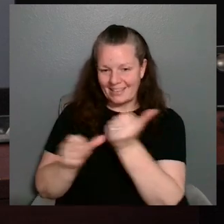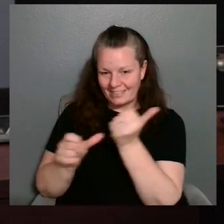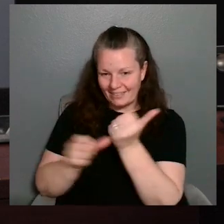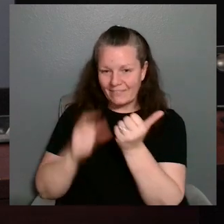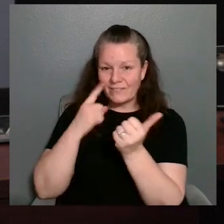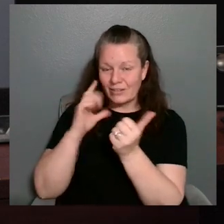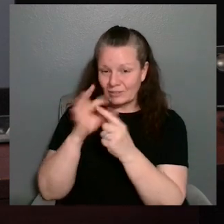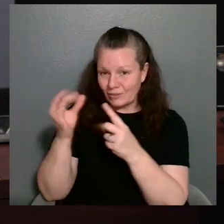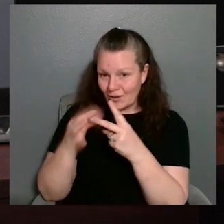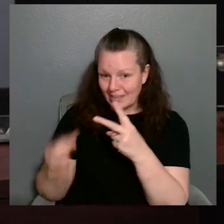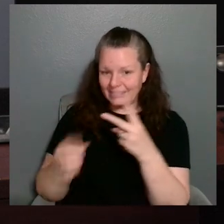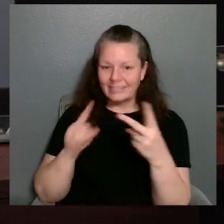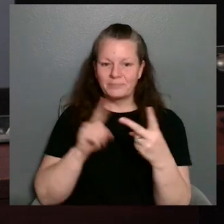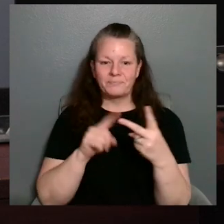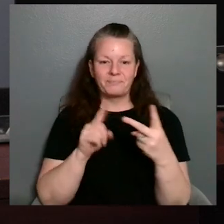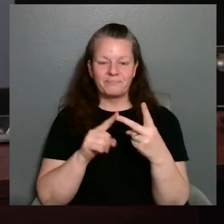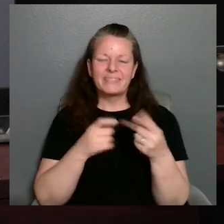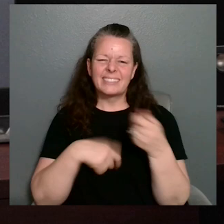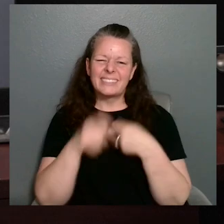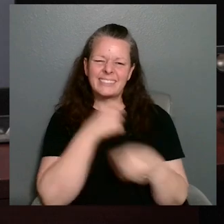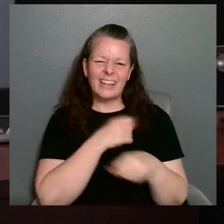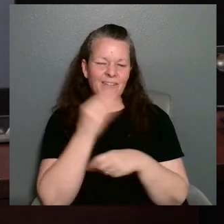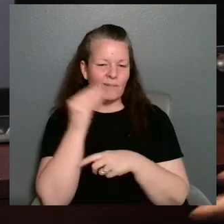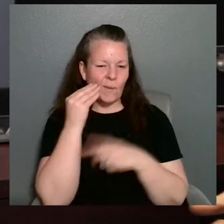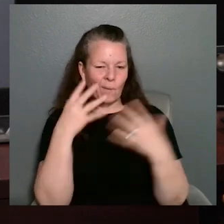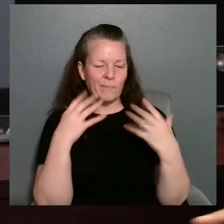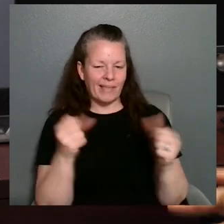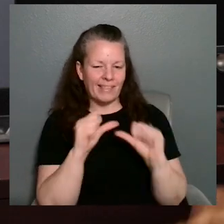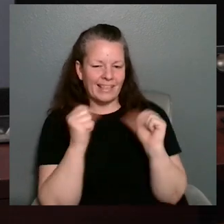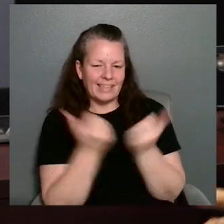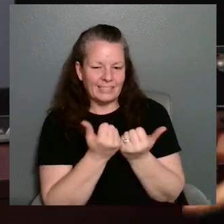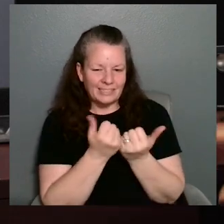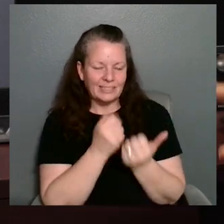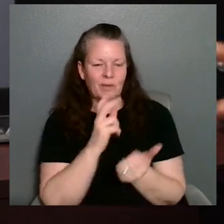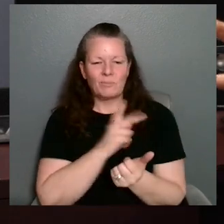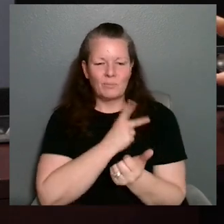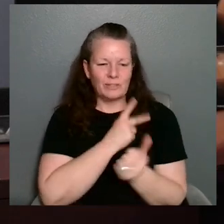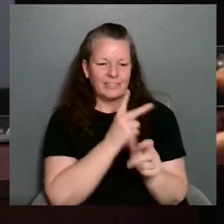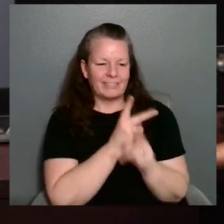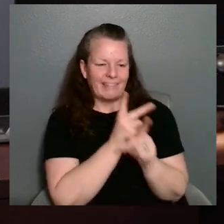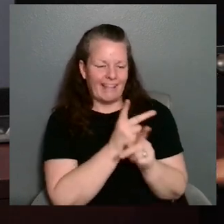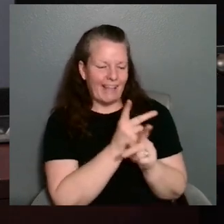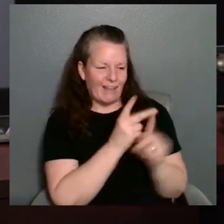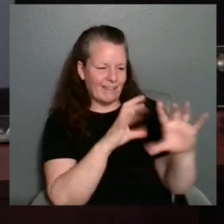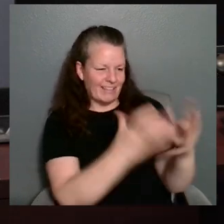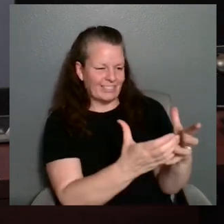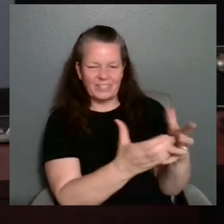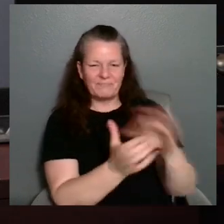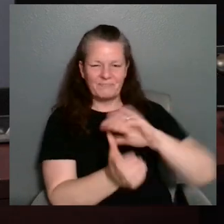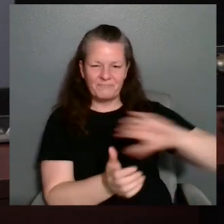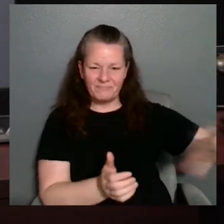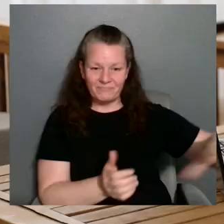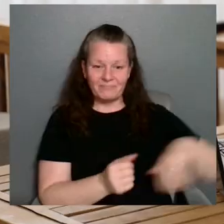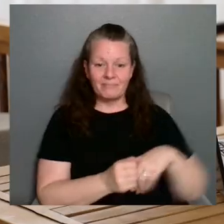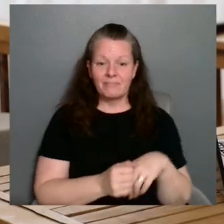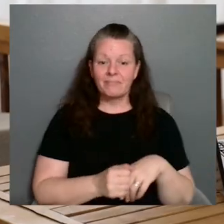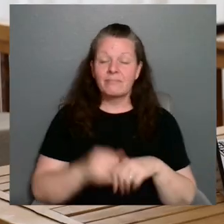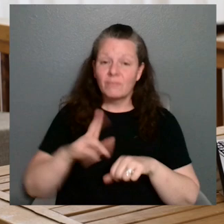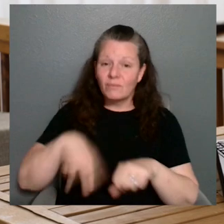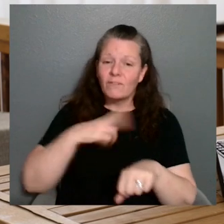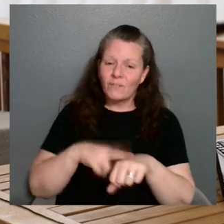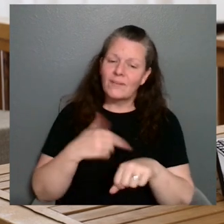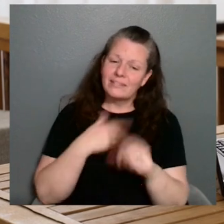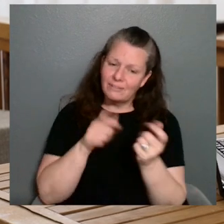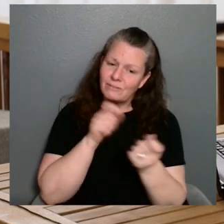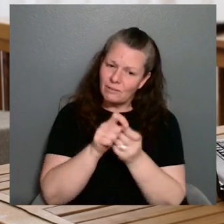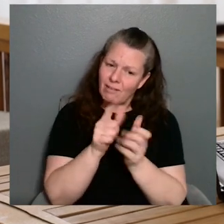the attendants of our choice rather than a home health agency or personal care agency. Of